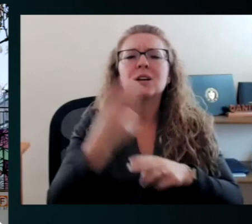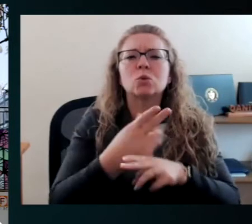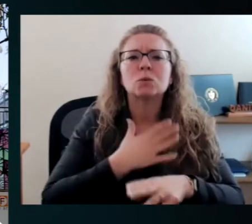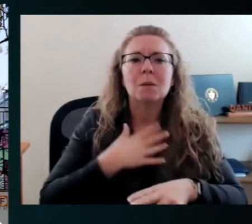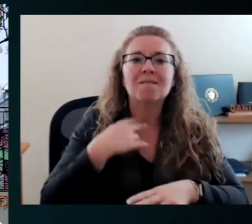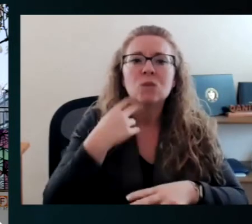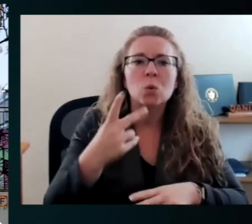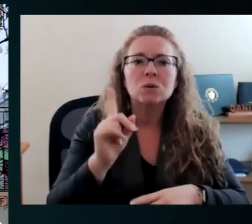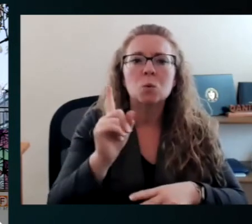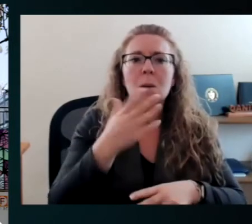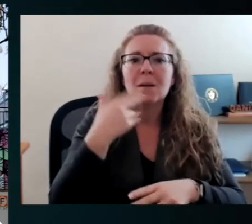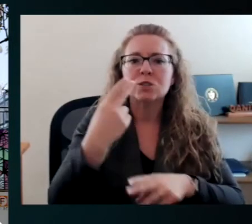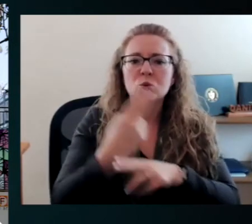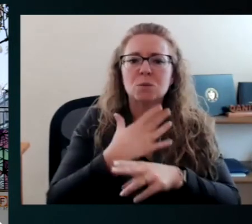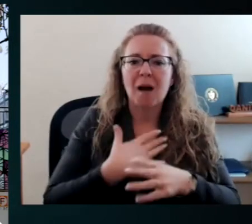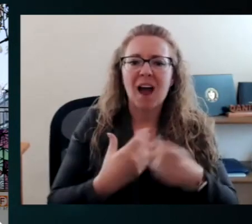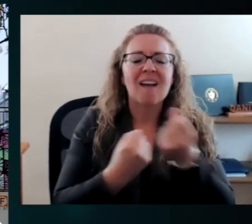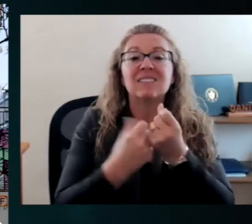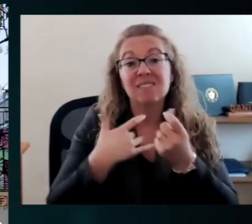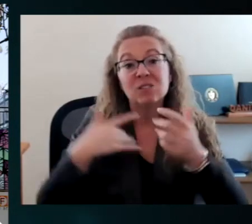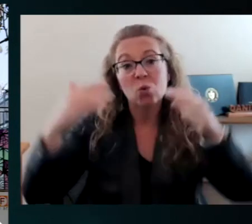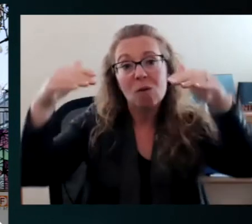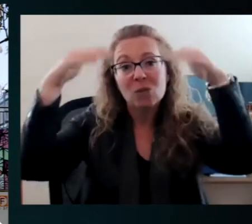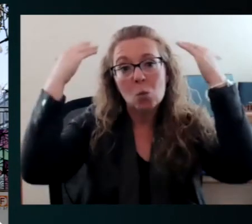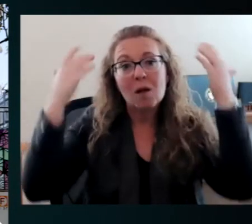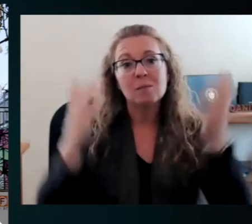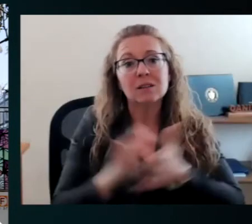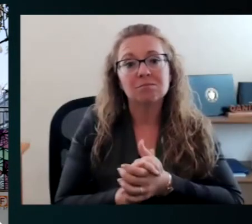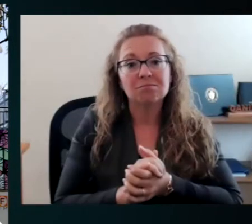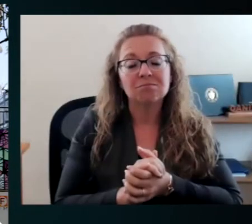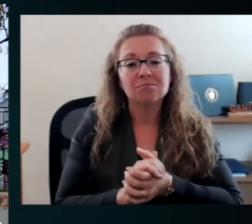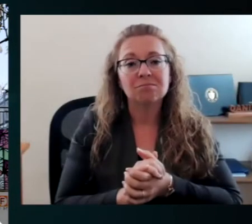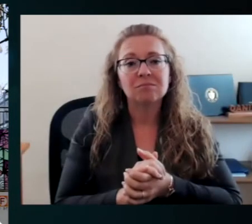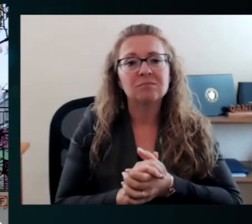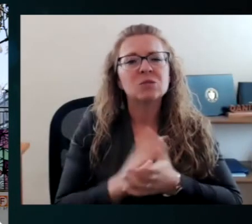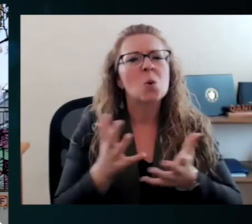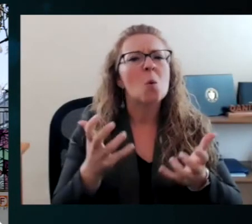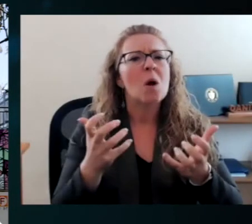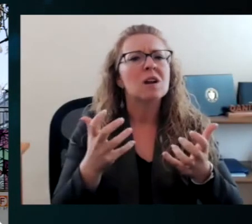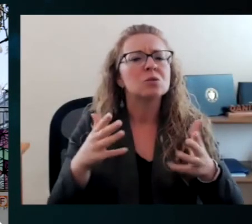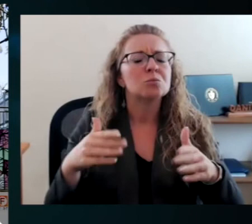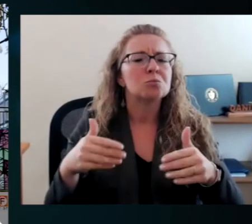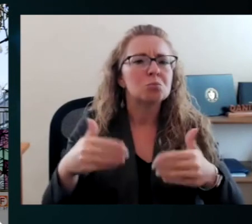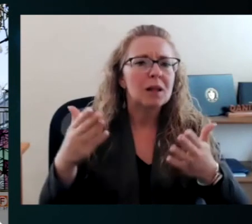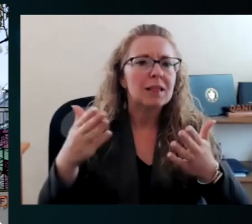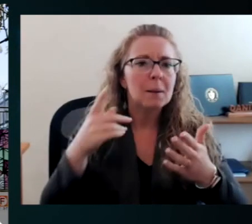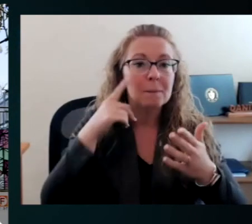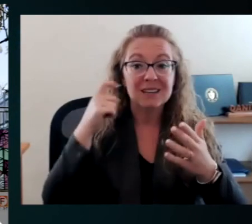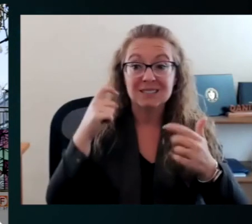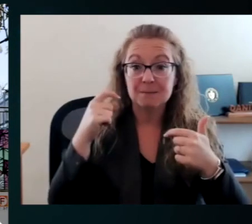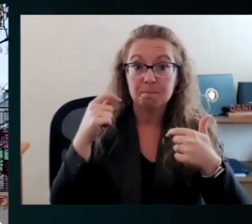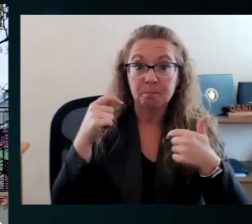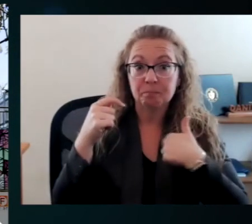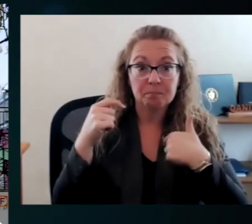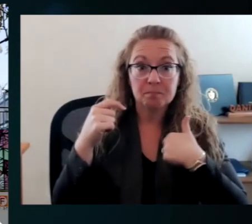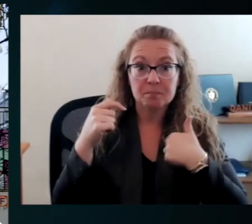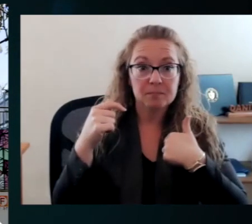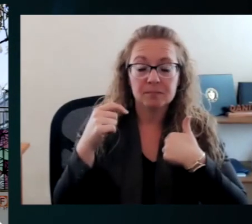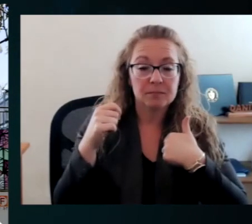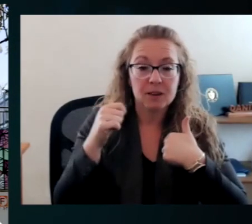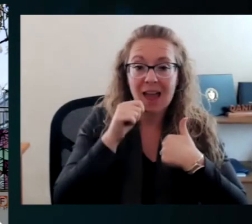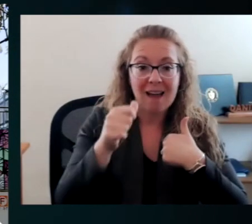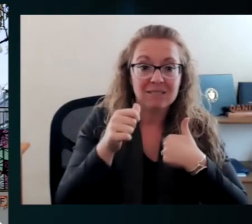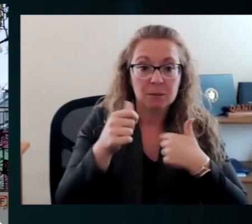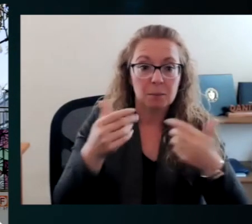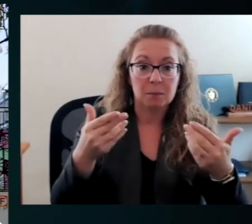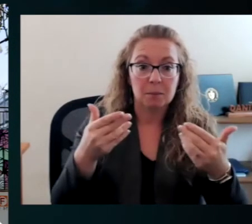that is overwhelming that I just wanted to bring into the space a little bit, because I don't, again, having been in and around SIGCHI forever, I